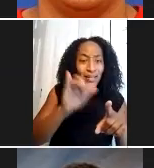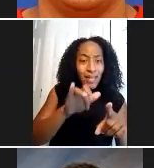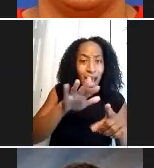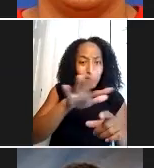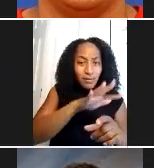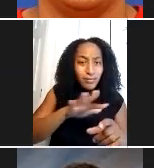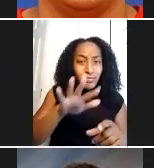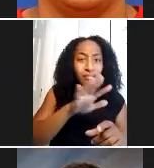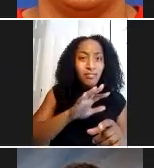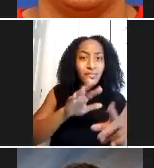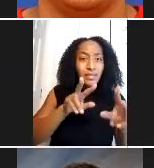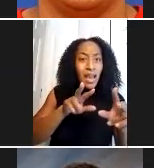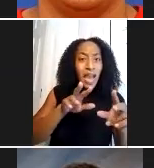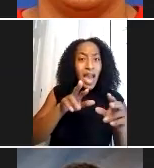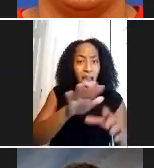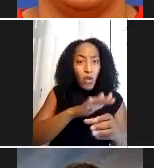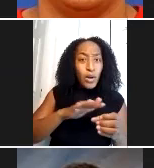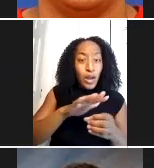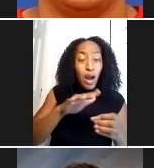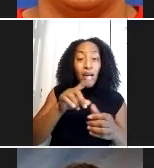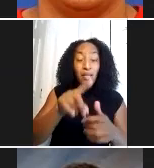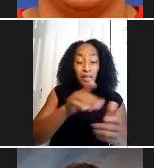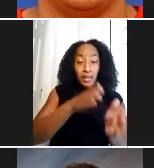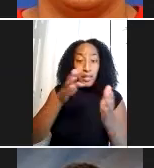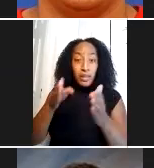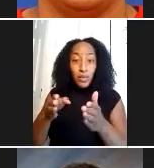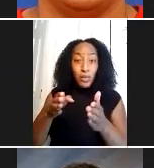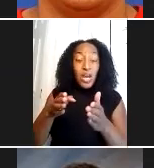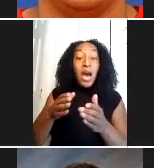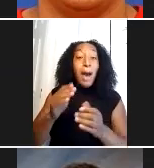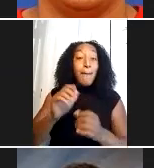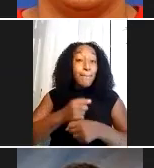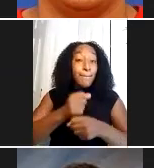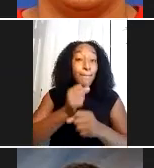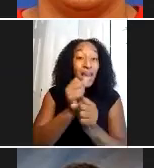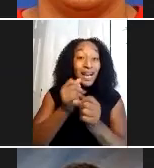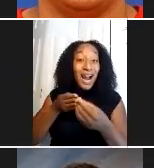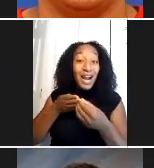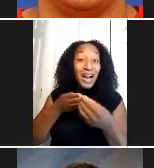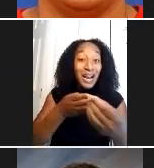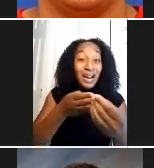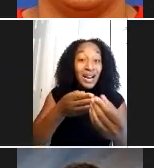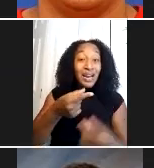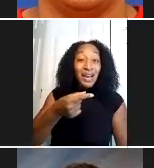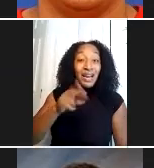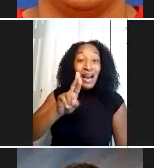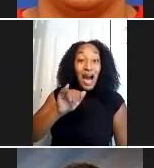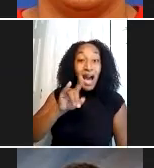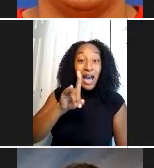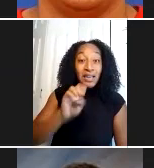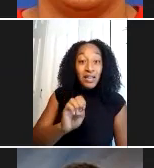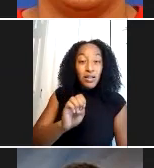do. And what is this hypothesis? Well, it's important to be clear on that. A